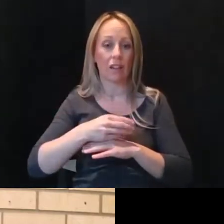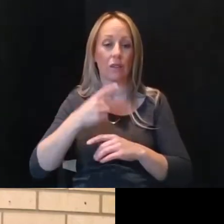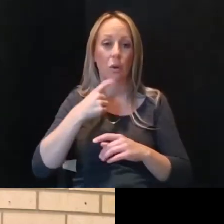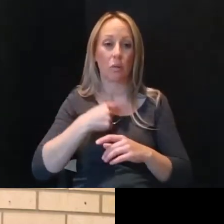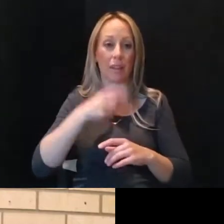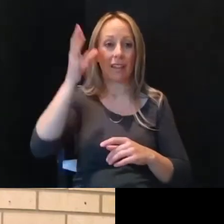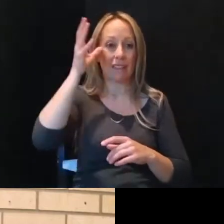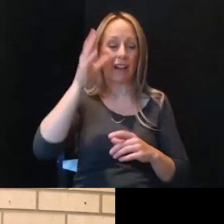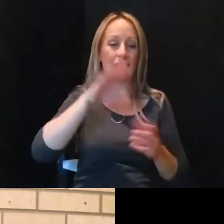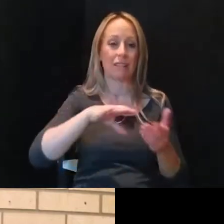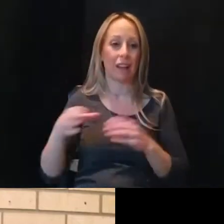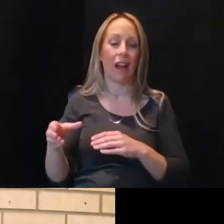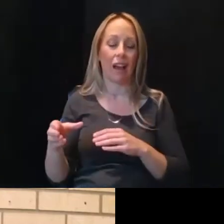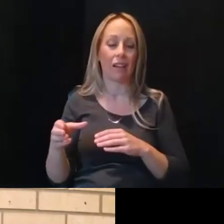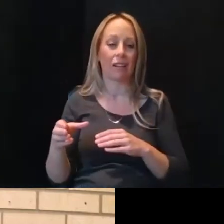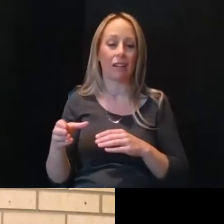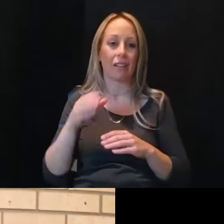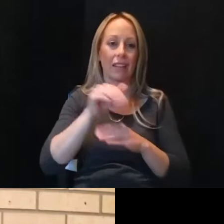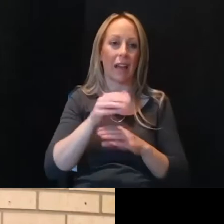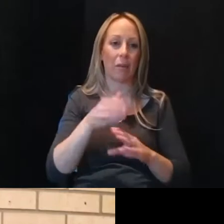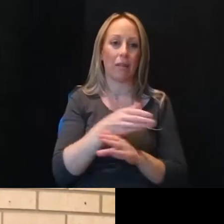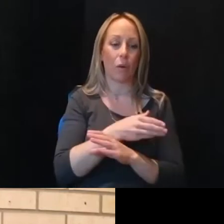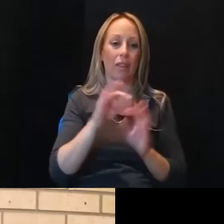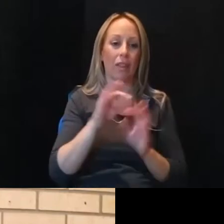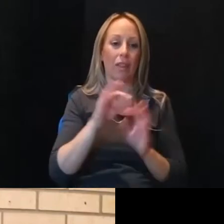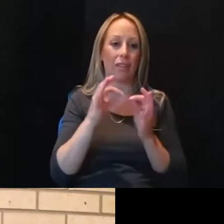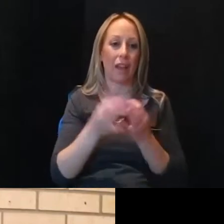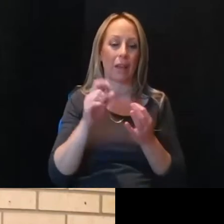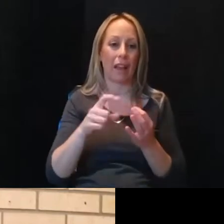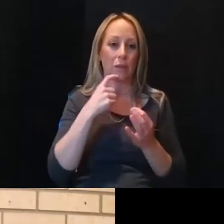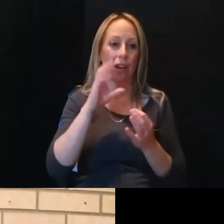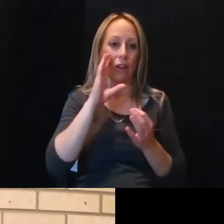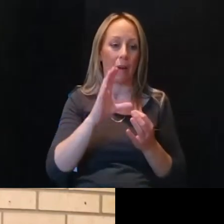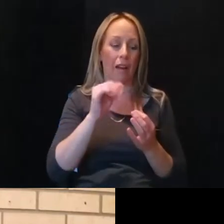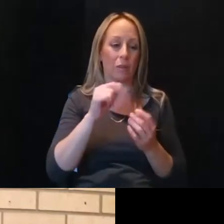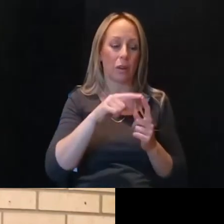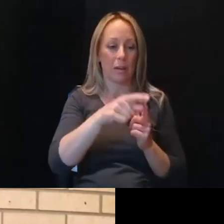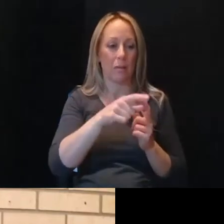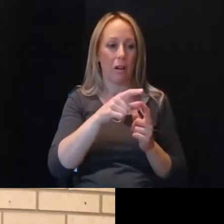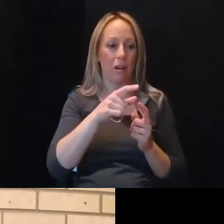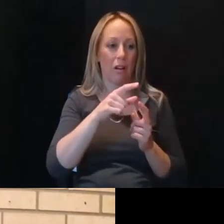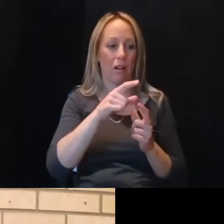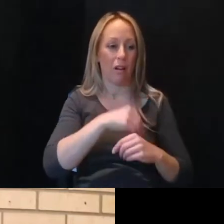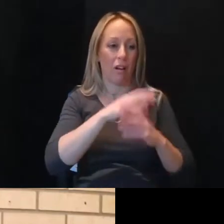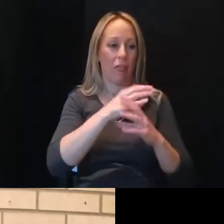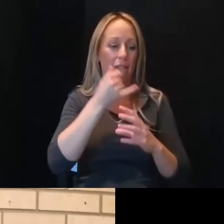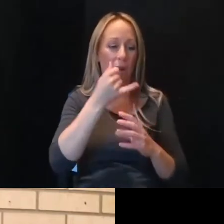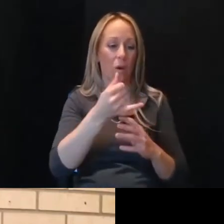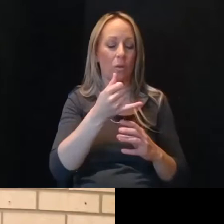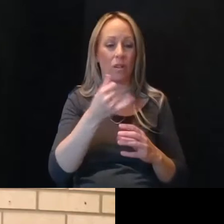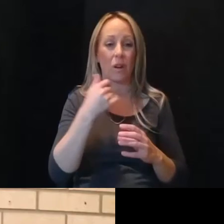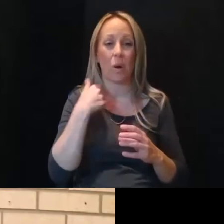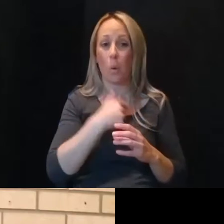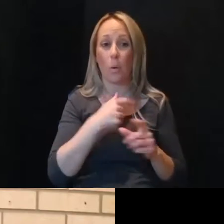in the hospital. The family had had to say goodbye to him over the phone. We as contact tracers are